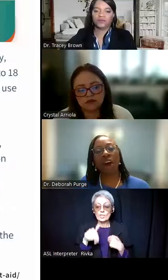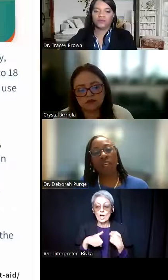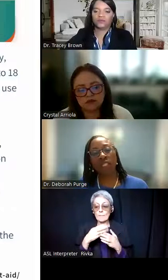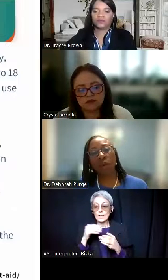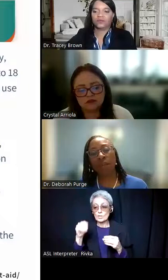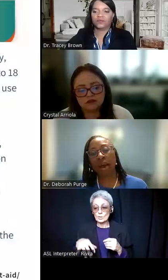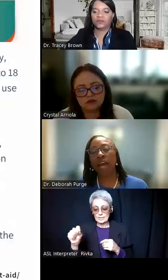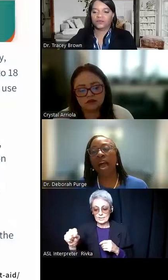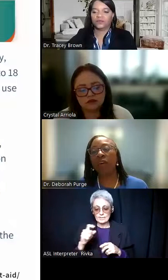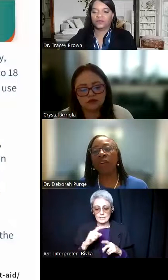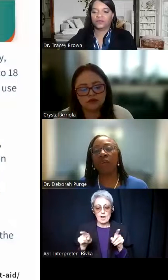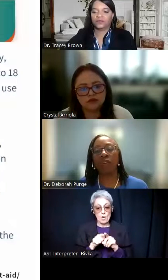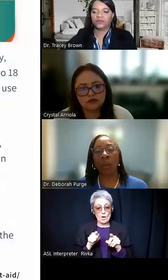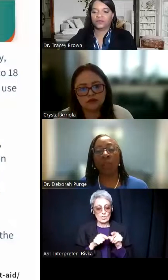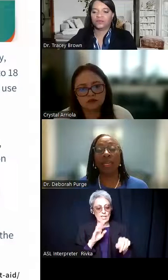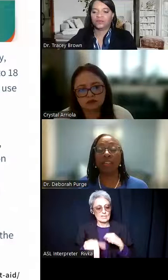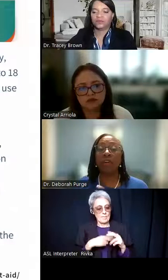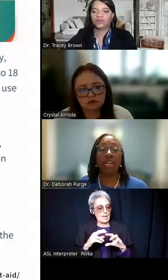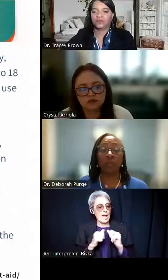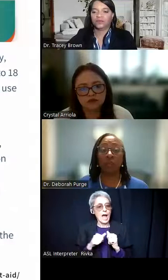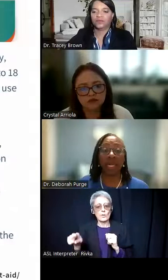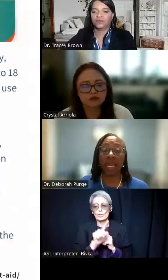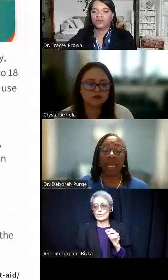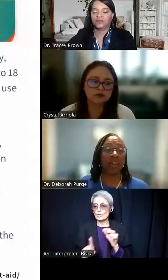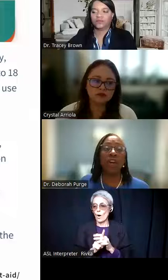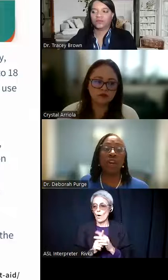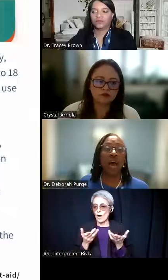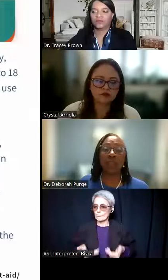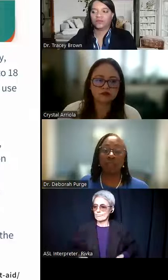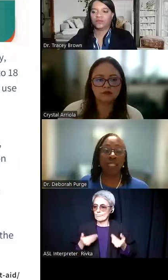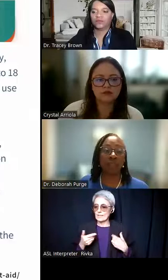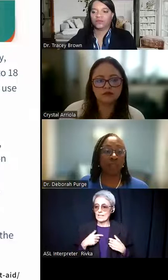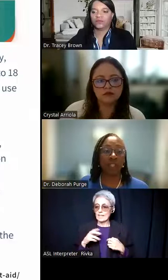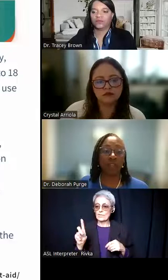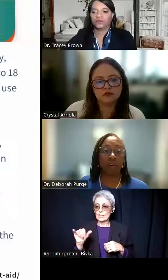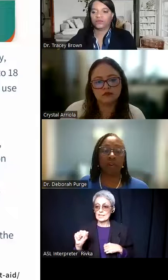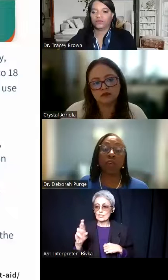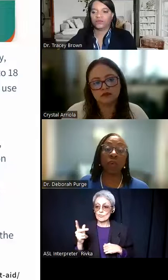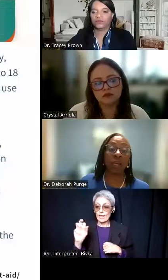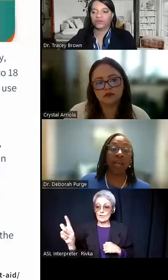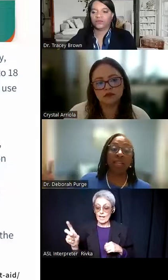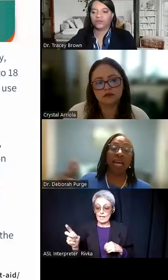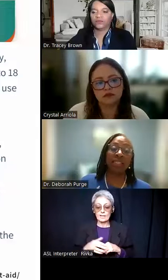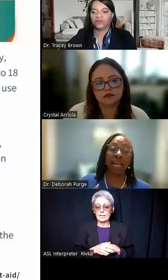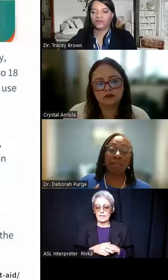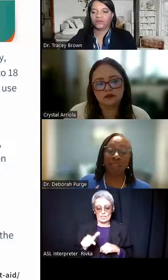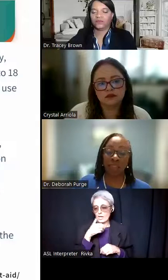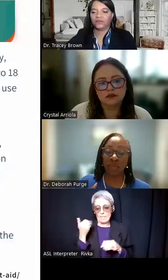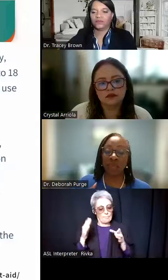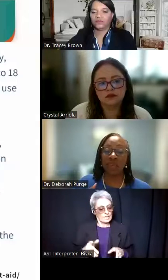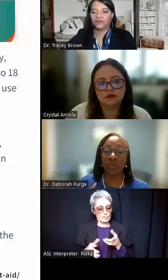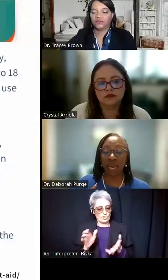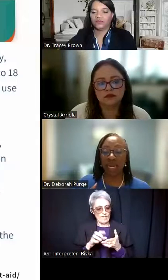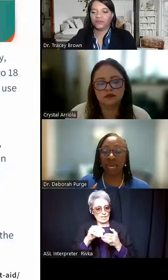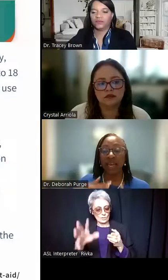is also about how do you show up? Because if you're dysregulated, you're not the best person to serve the student that is coming to you